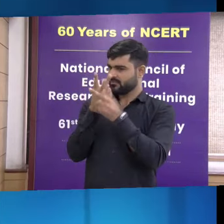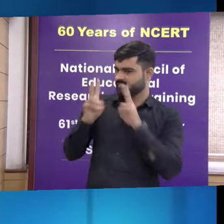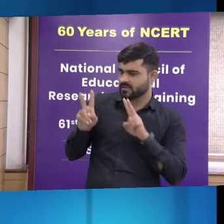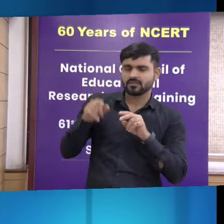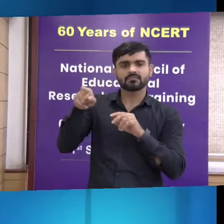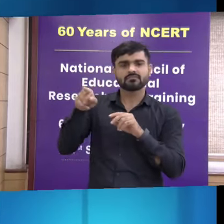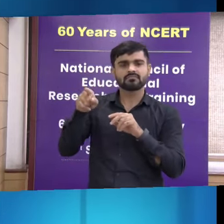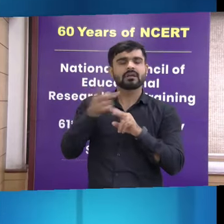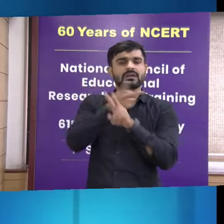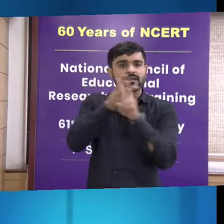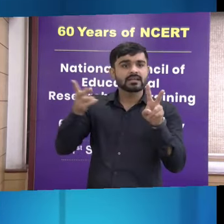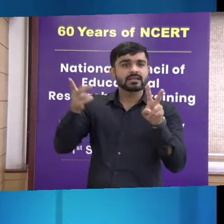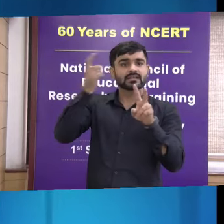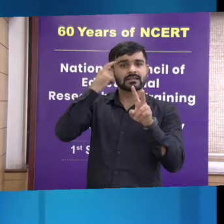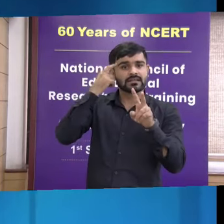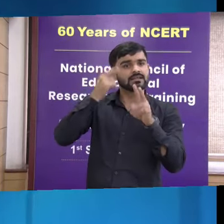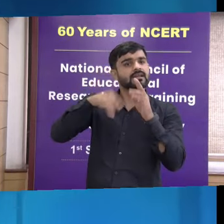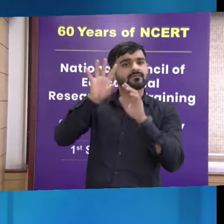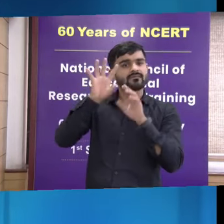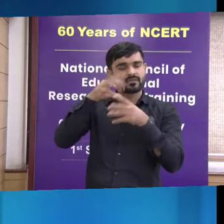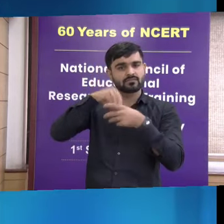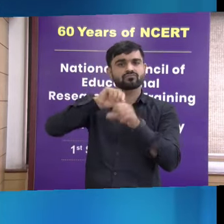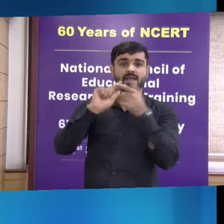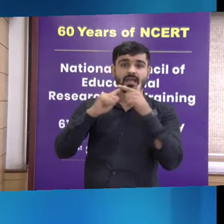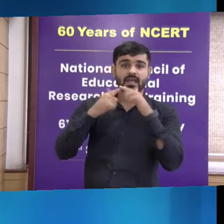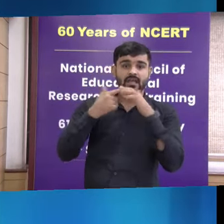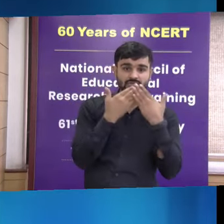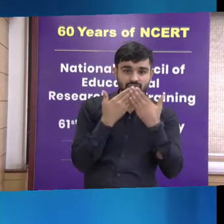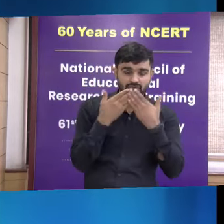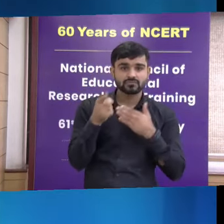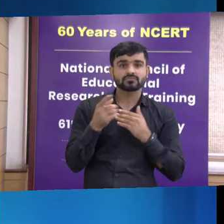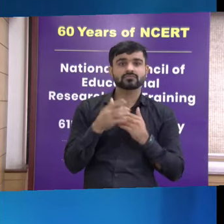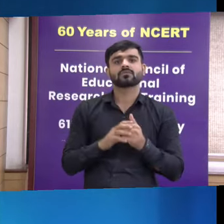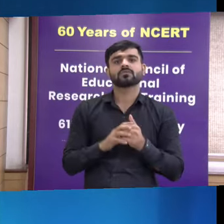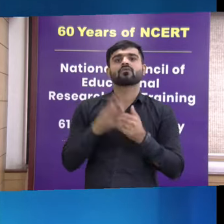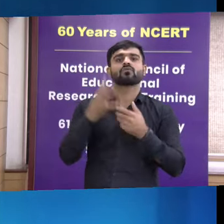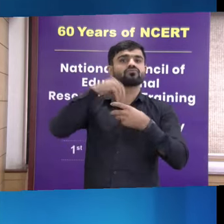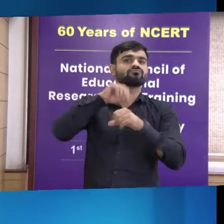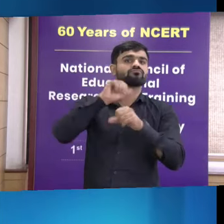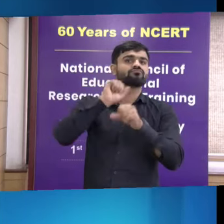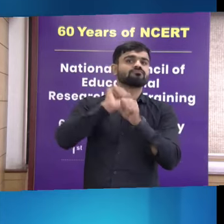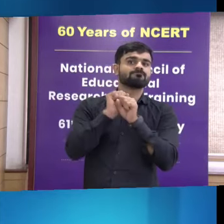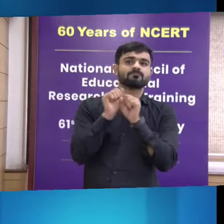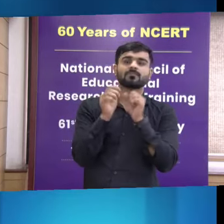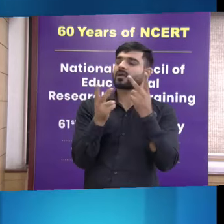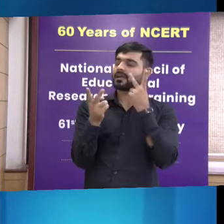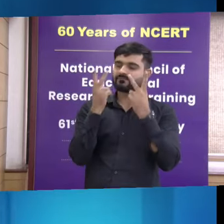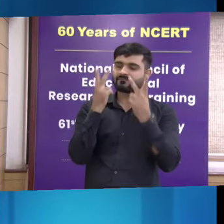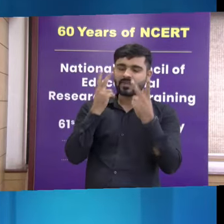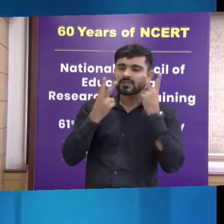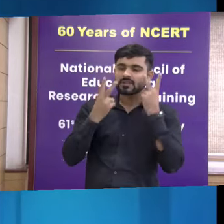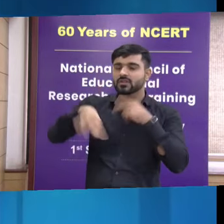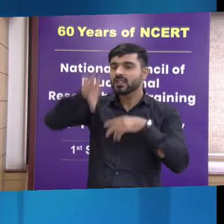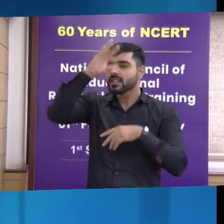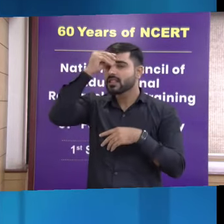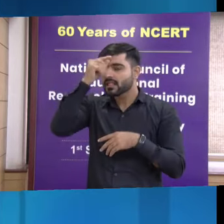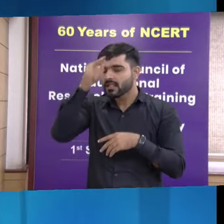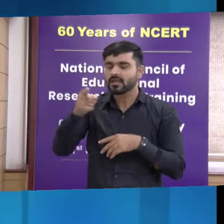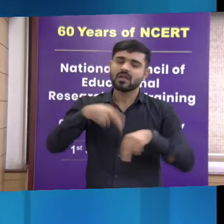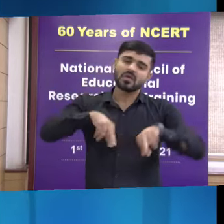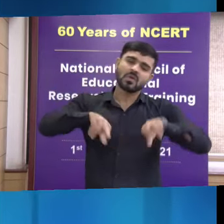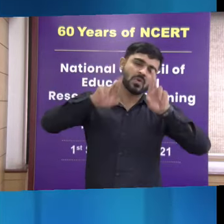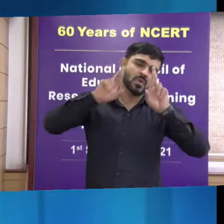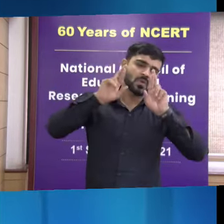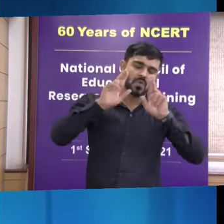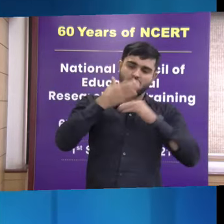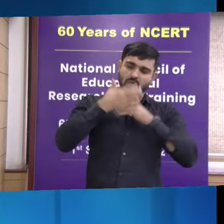that kind of things can self education, and that fills the joy of learning. That kind of system, I hope it